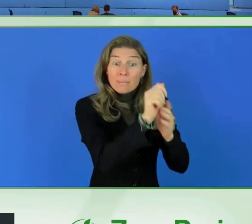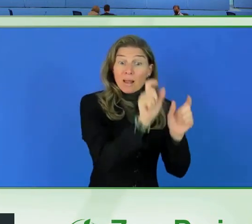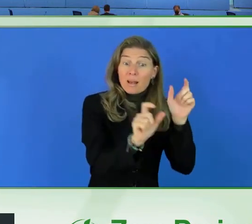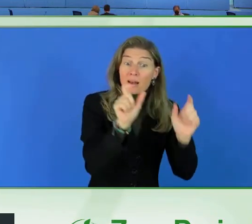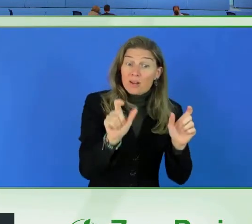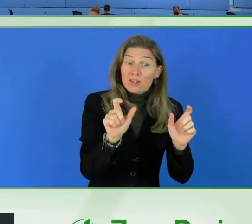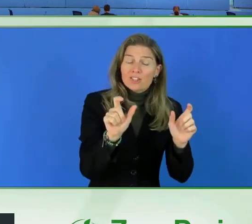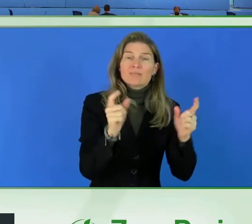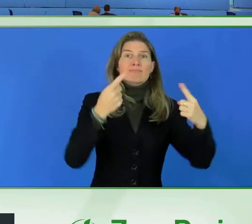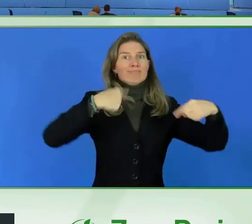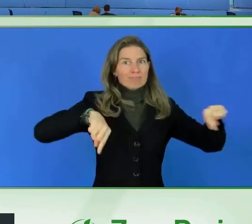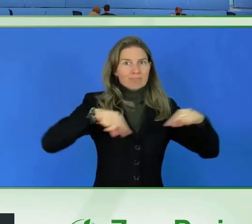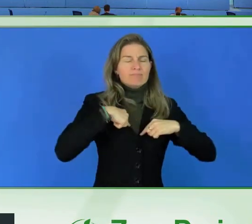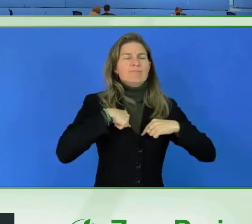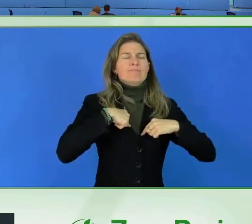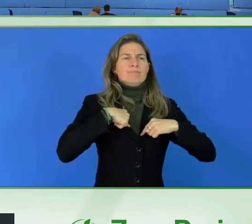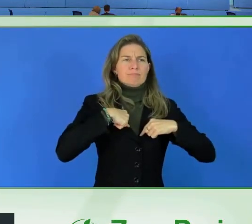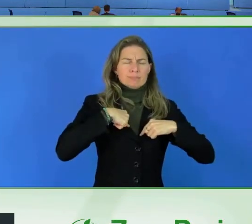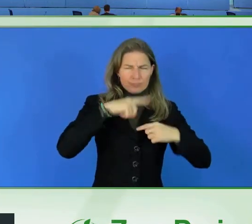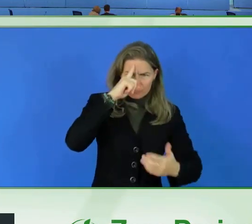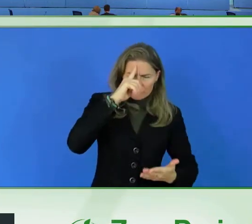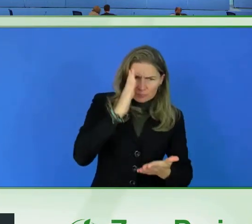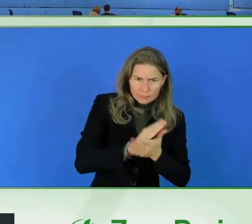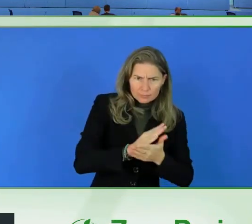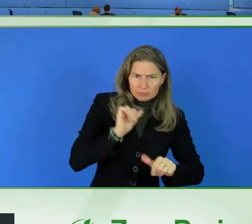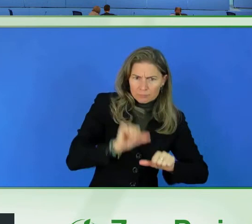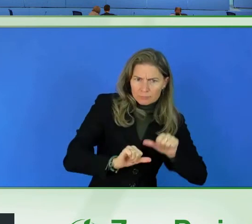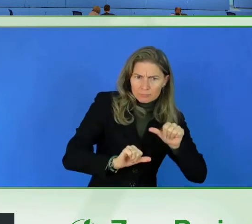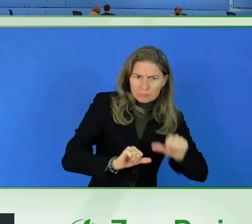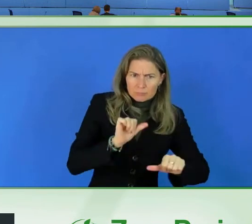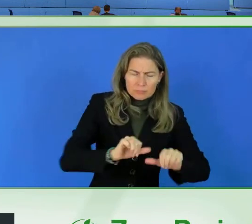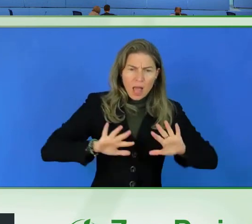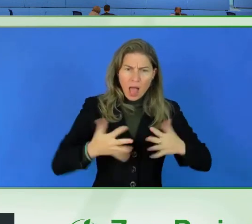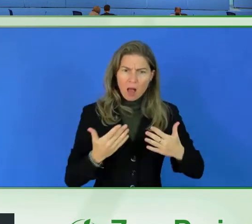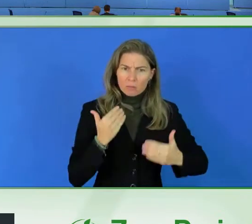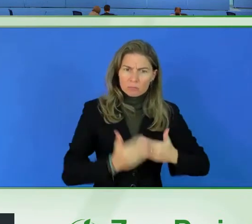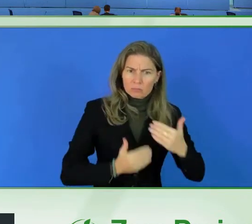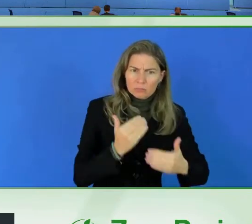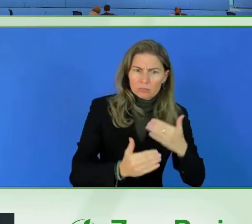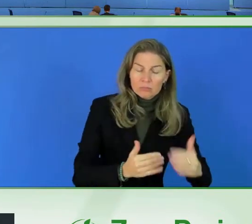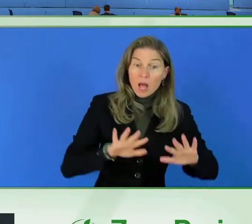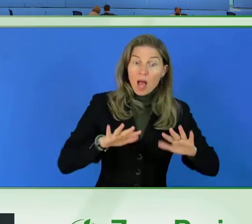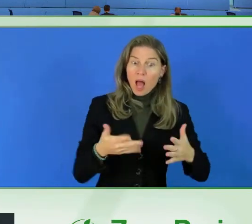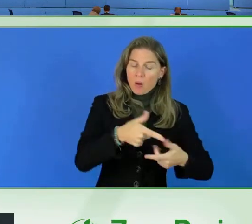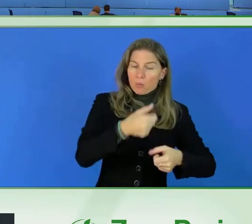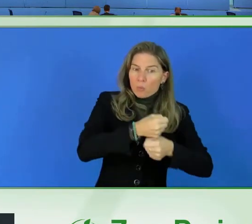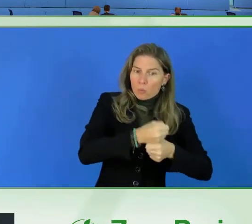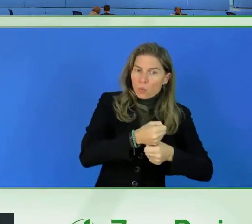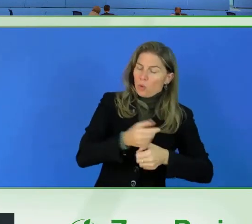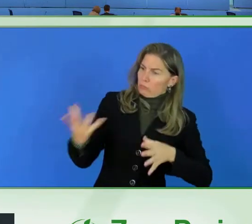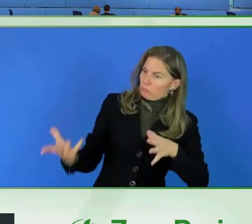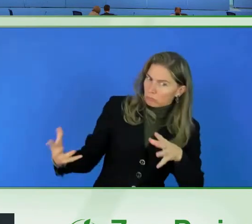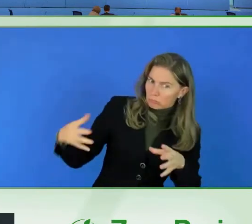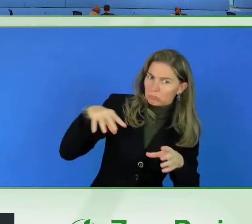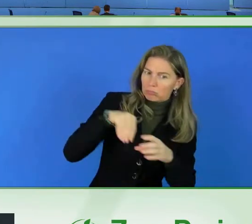happen to create an inclusive future of work that also benefits and takes